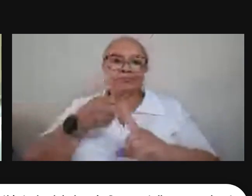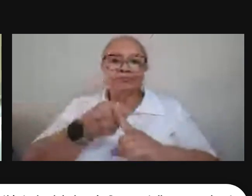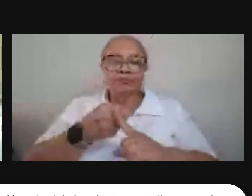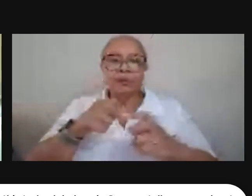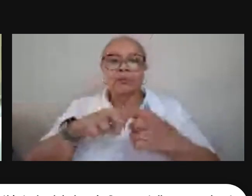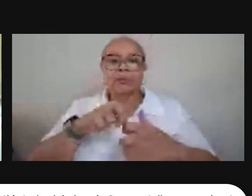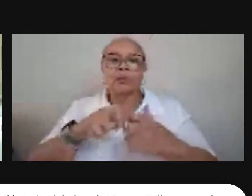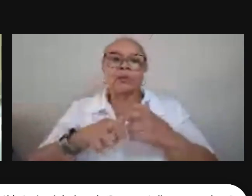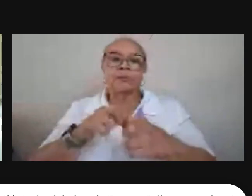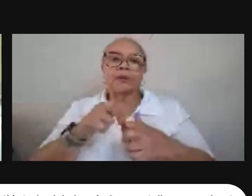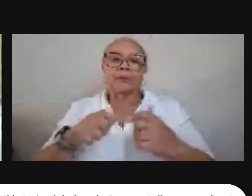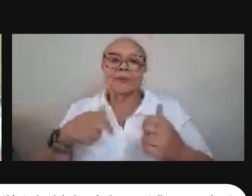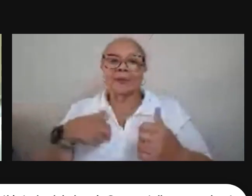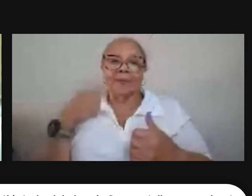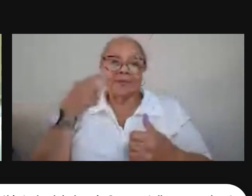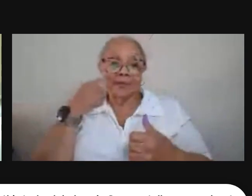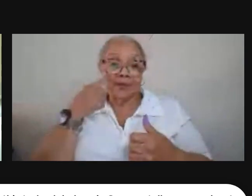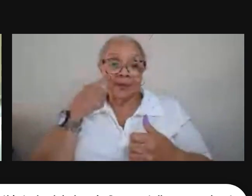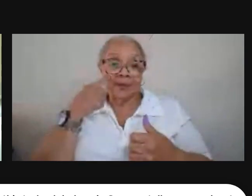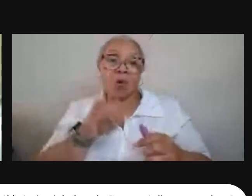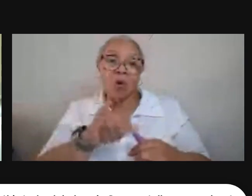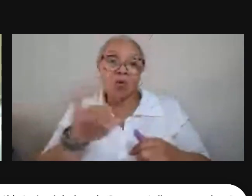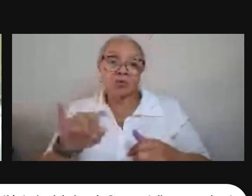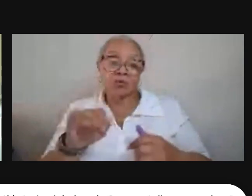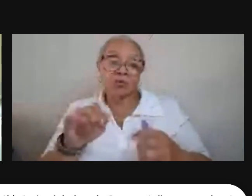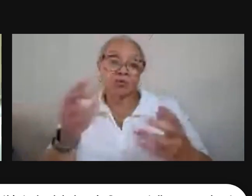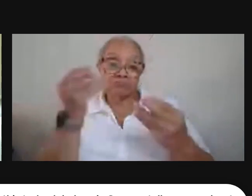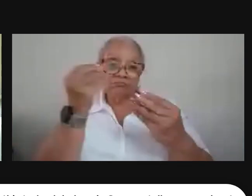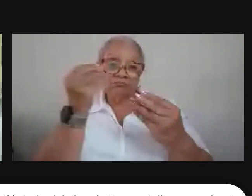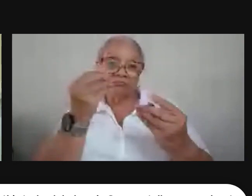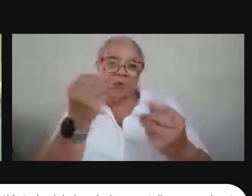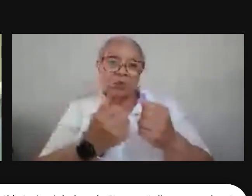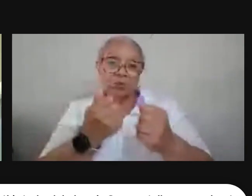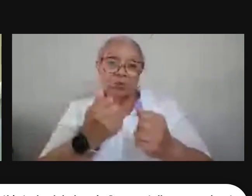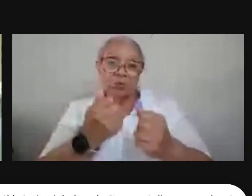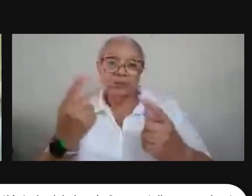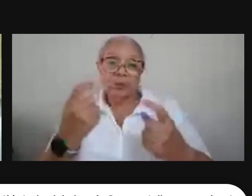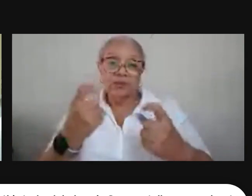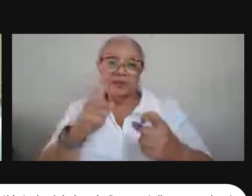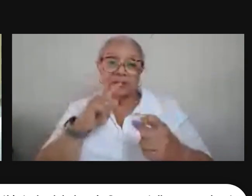think that also informs what questions are relevant.